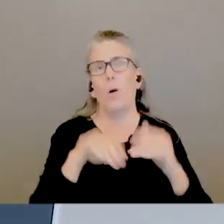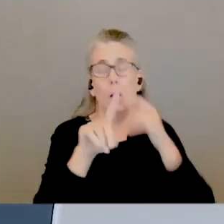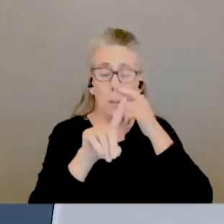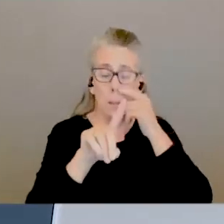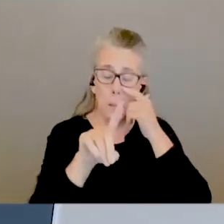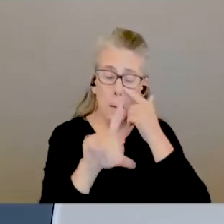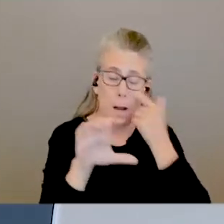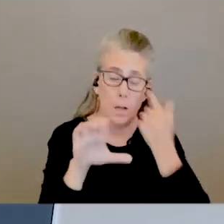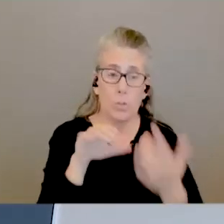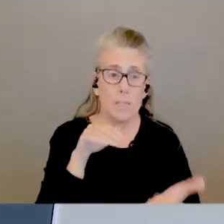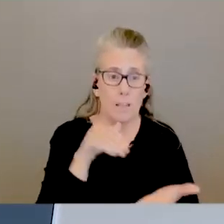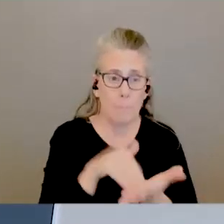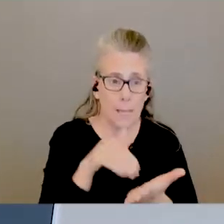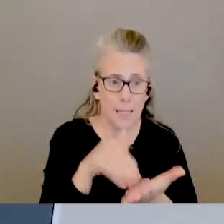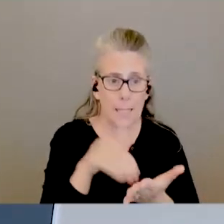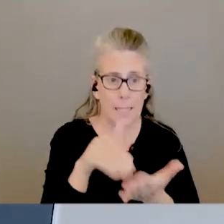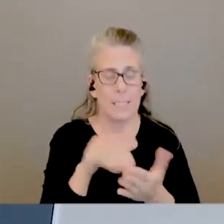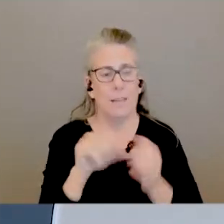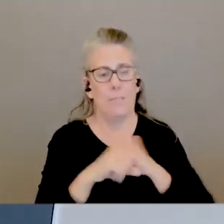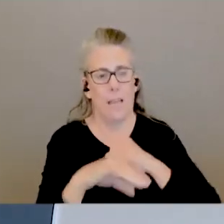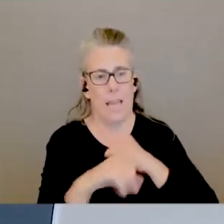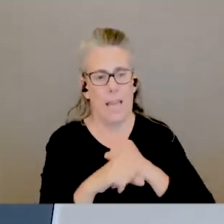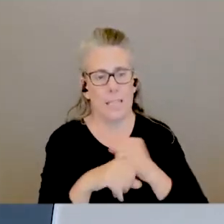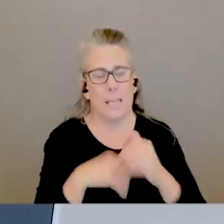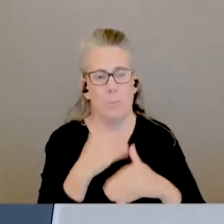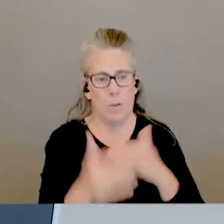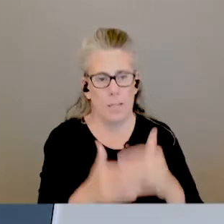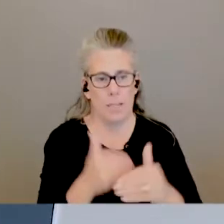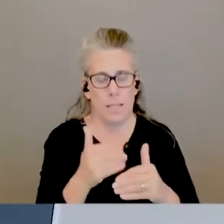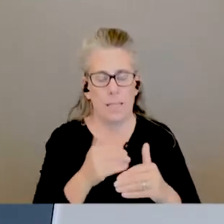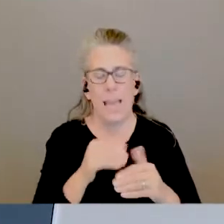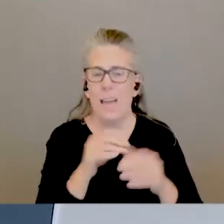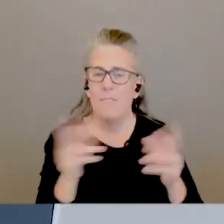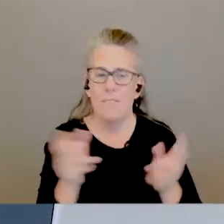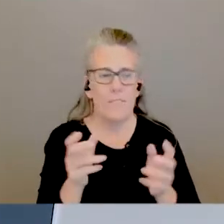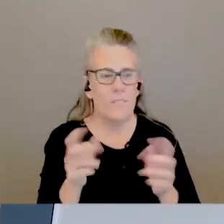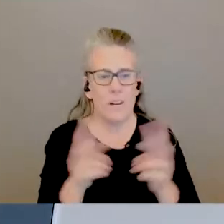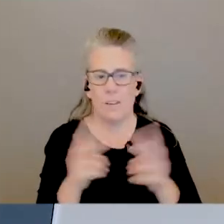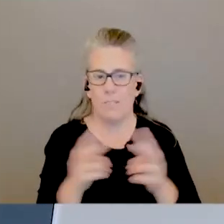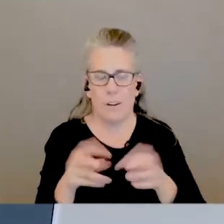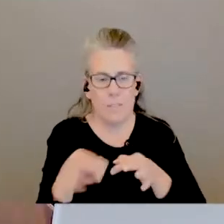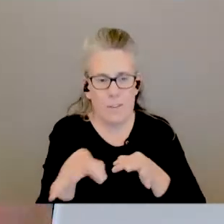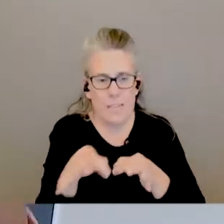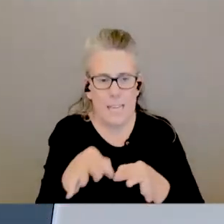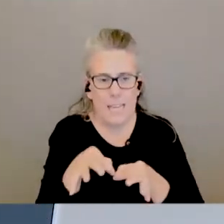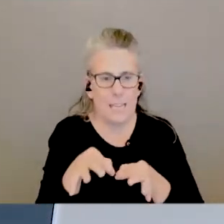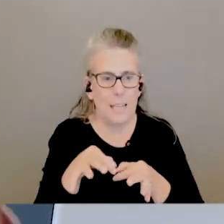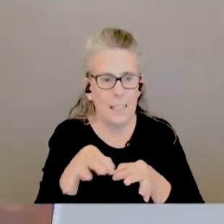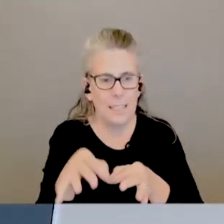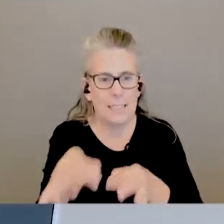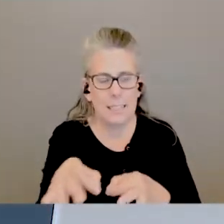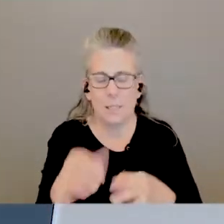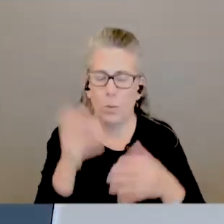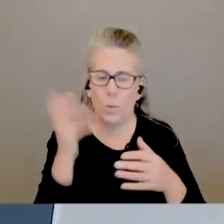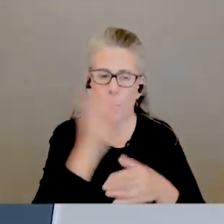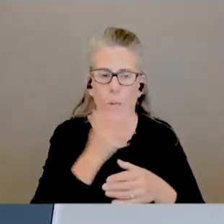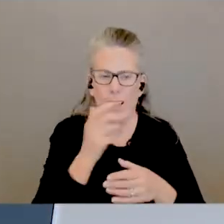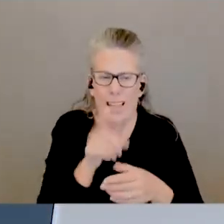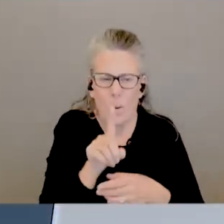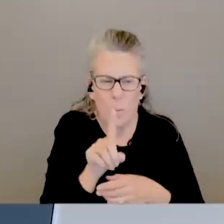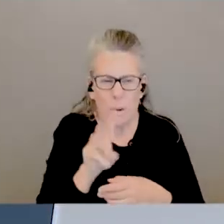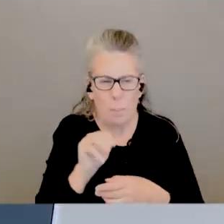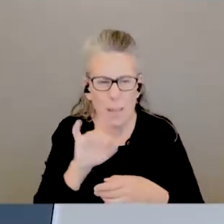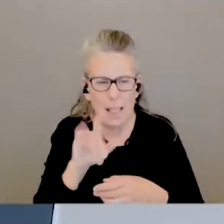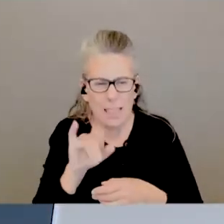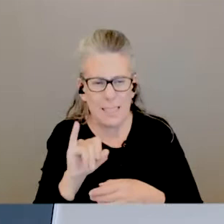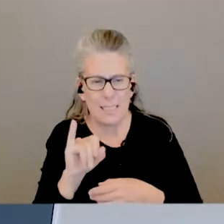Mm-hmm. And there is a very tight latency budget of 120 milliseconds or so. So you can imagine a lot has to be done very quickly.